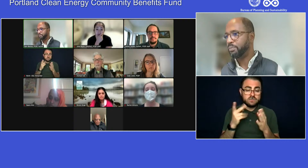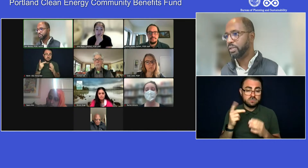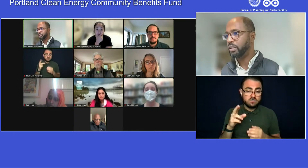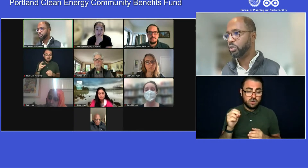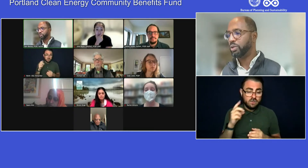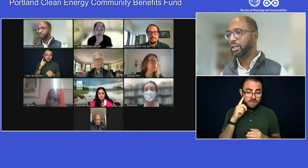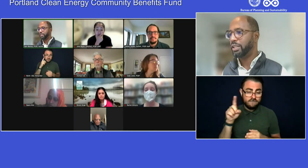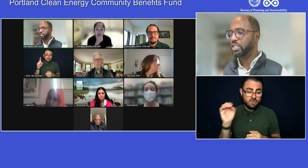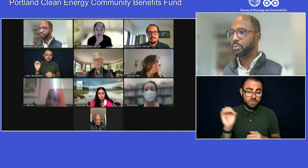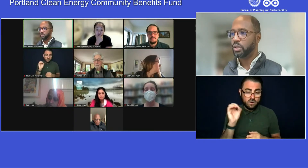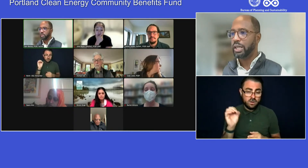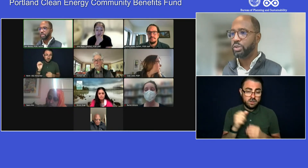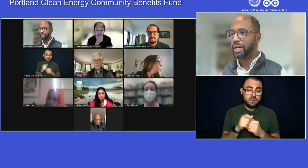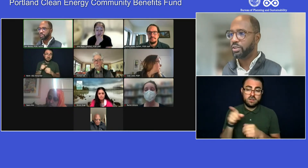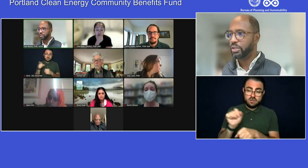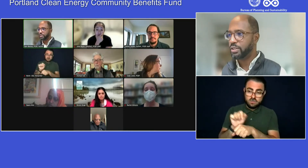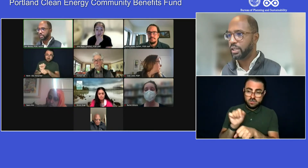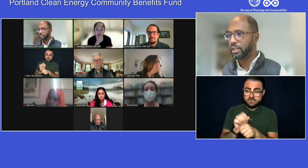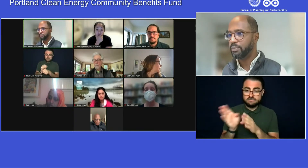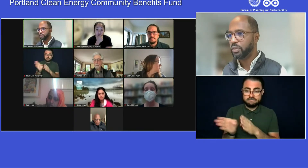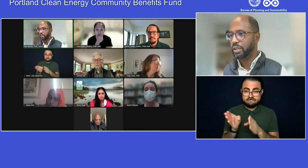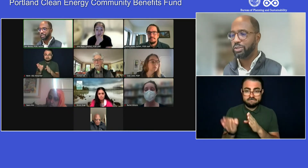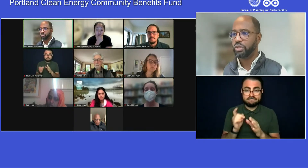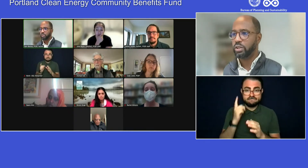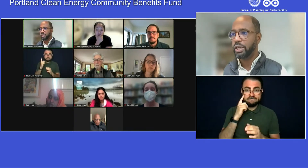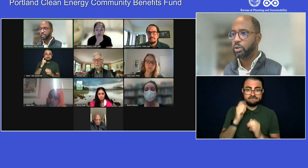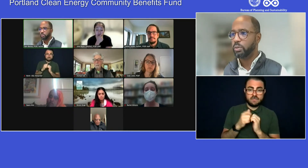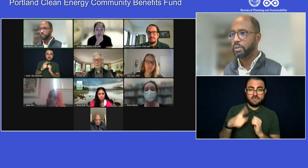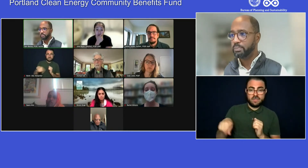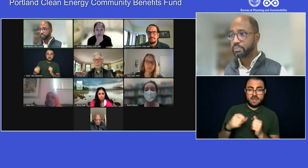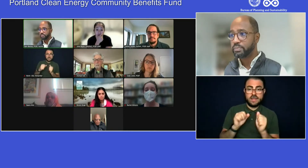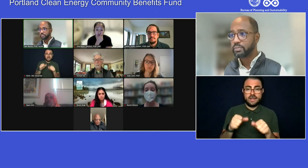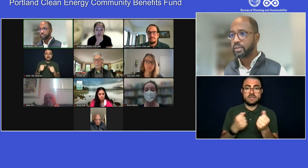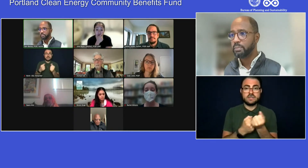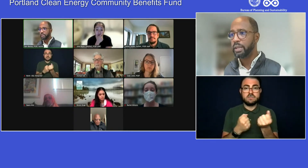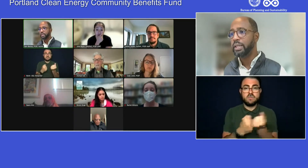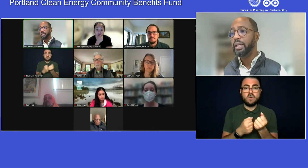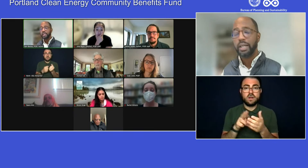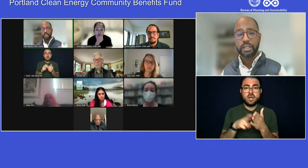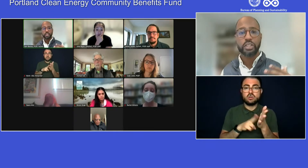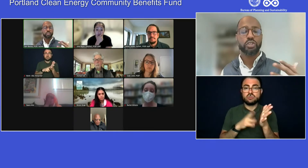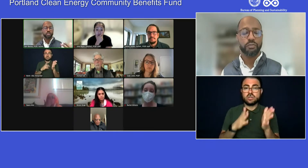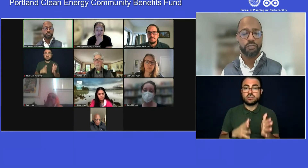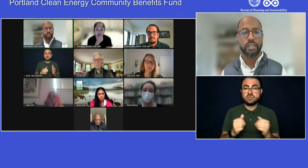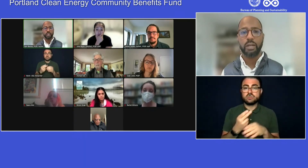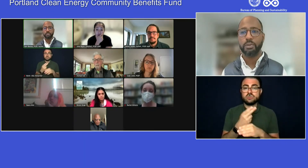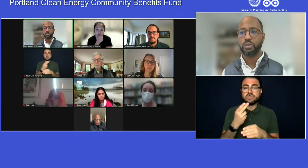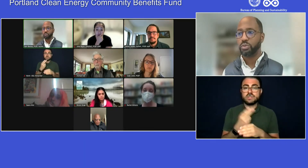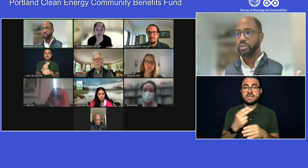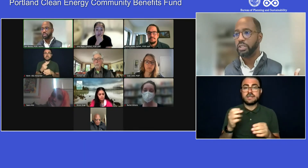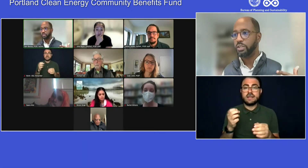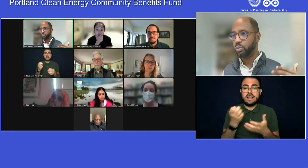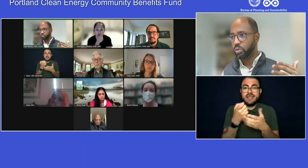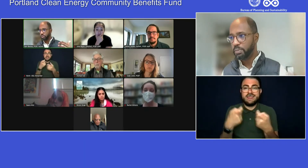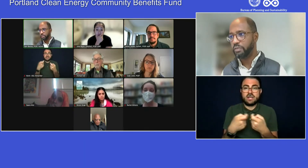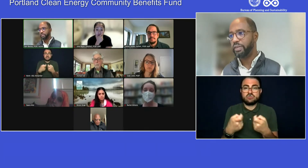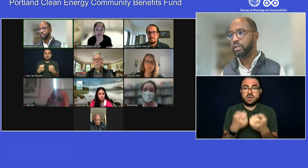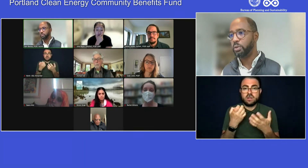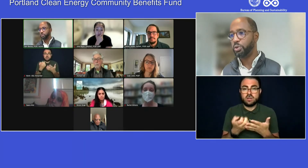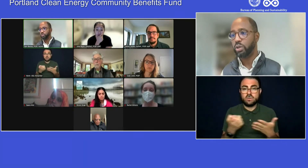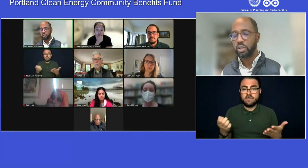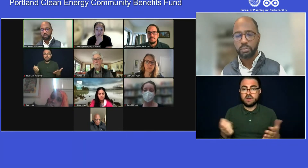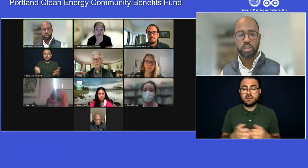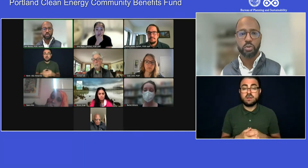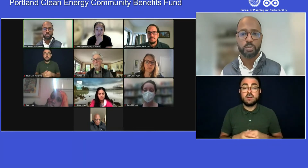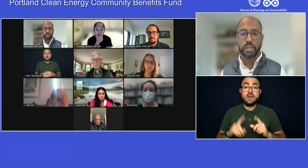planning on thinking through how they can support contractors on electric lawn equipment. But additional funding opportunities will